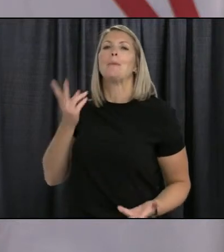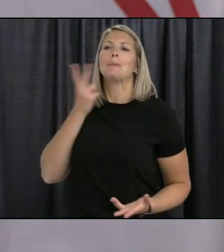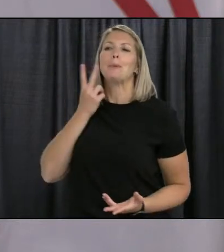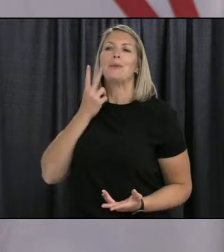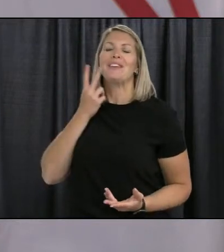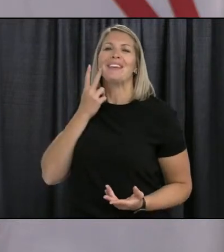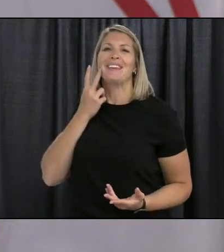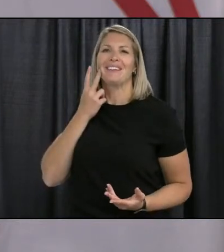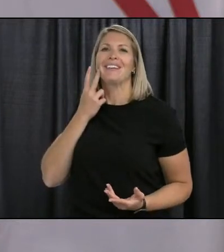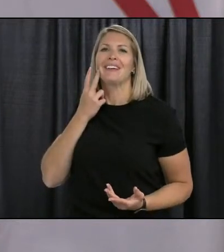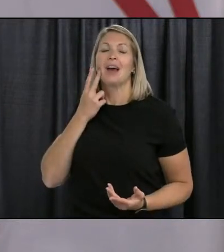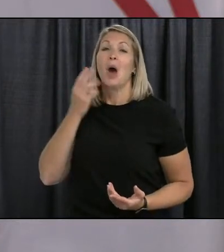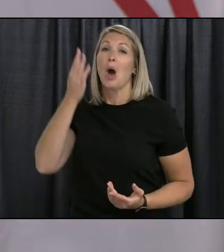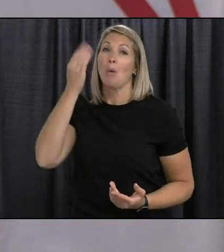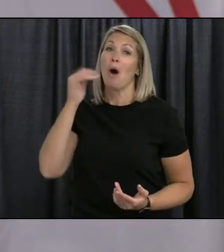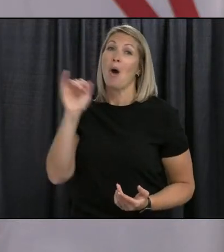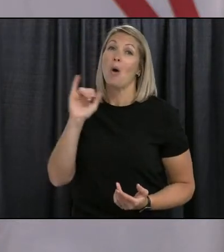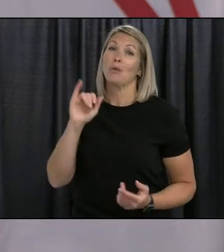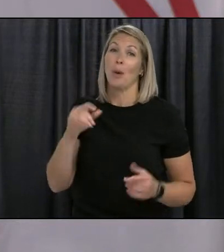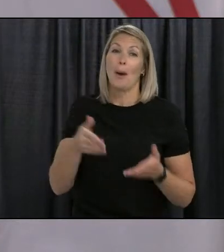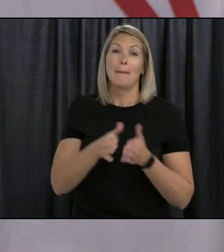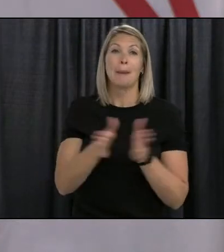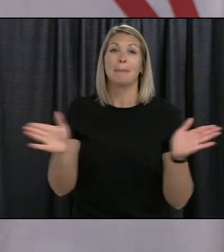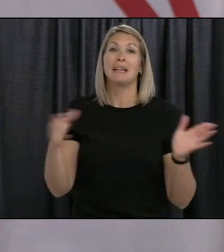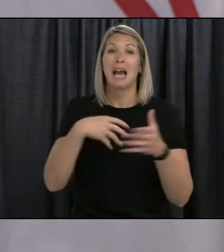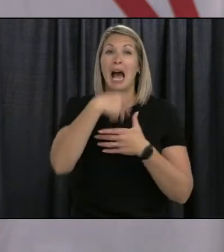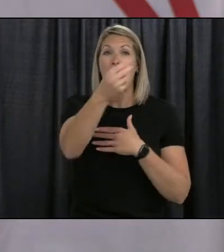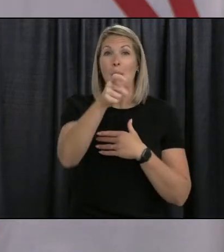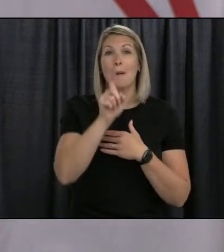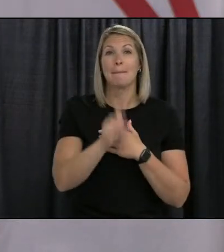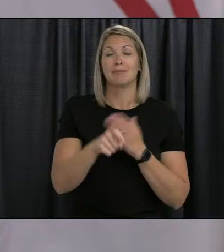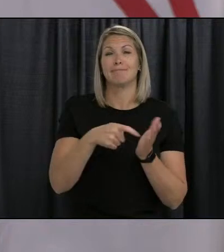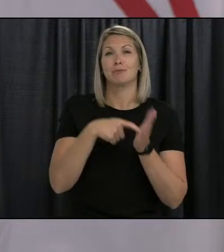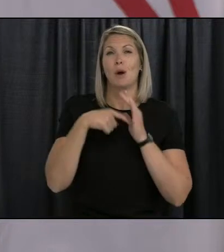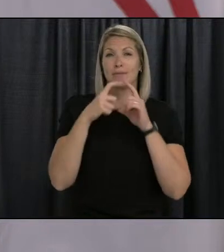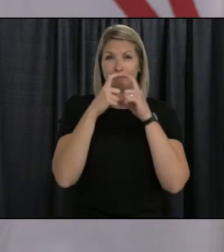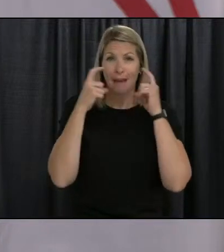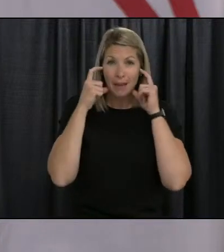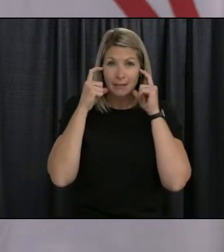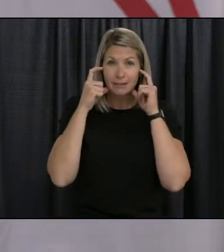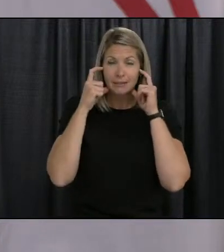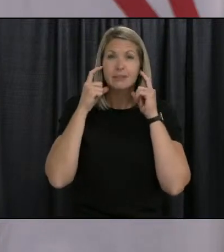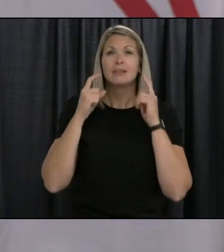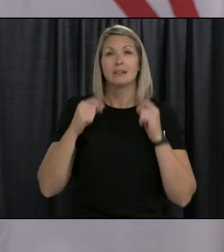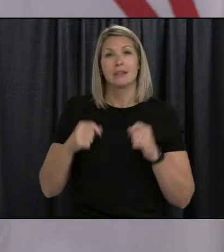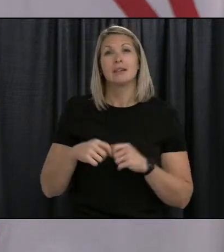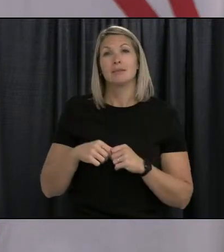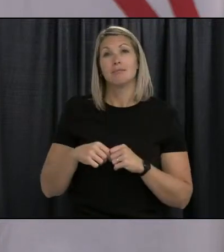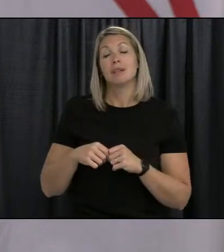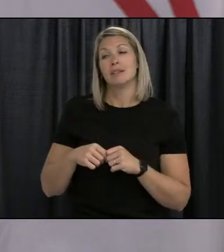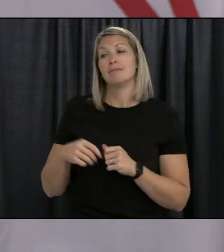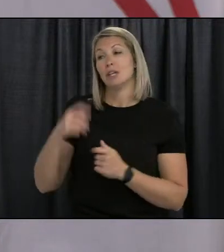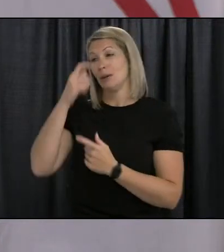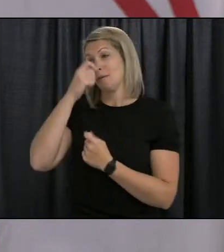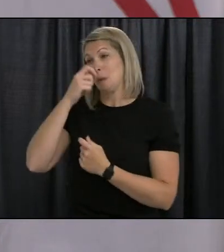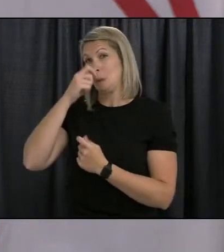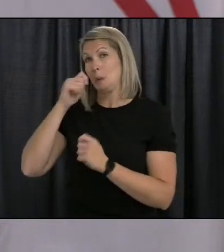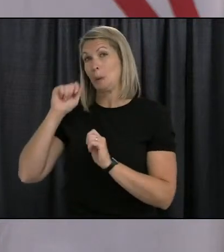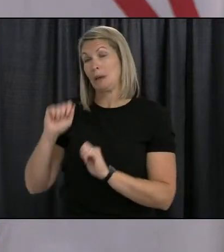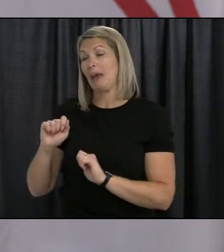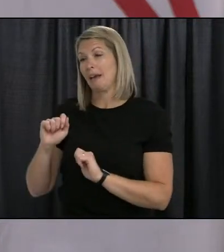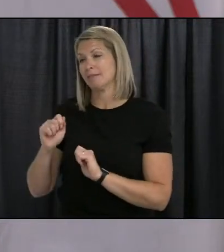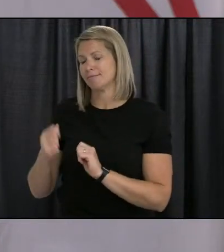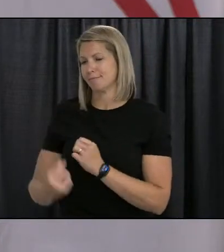that, here with the use of masks in public places. But we know that influenza can get in lots of ways